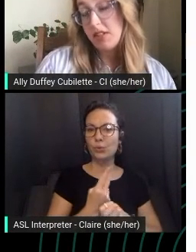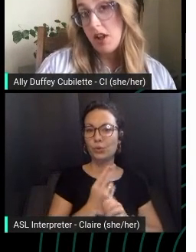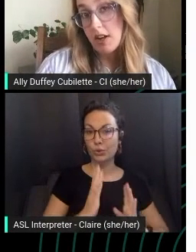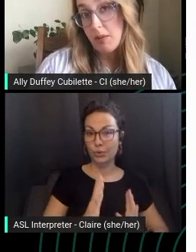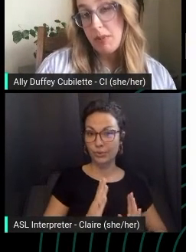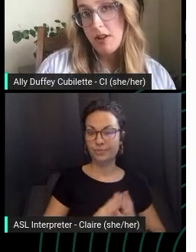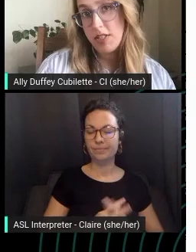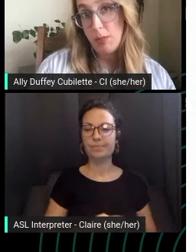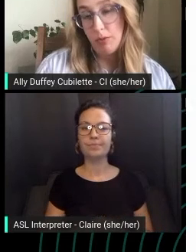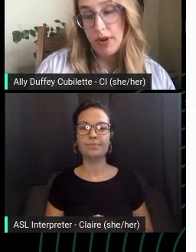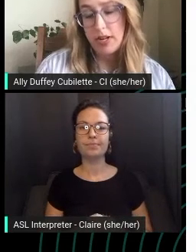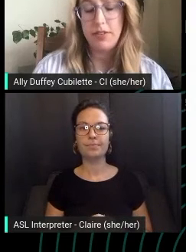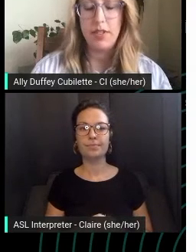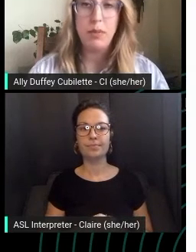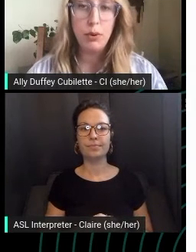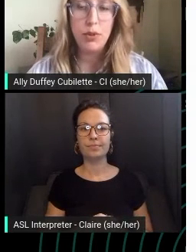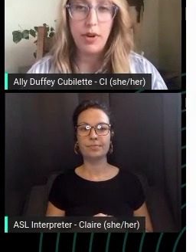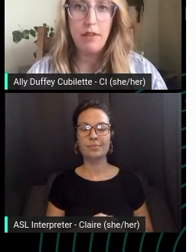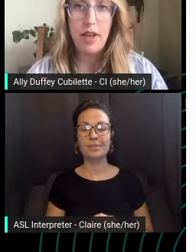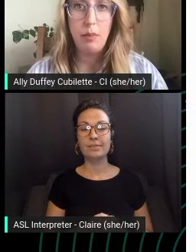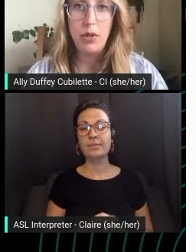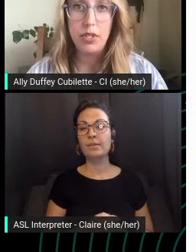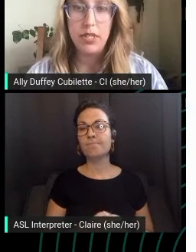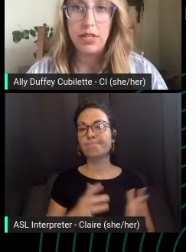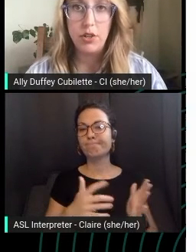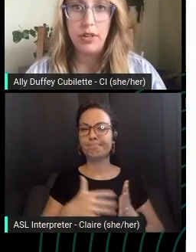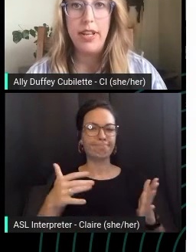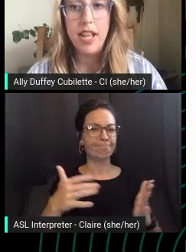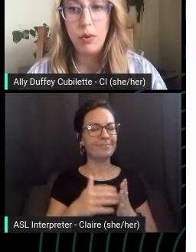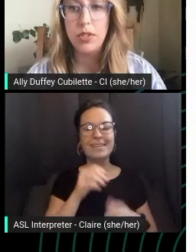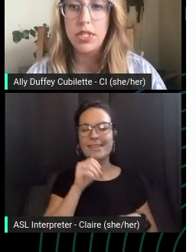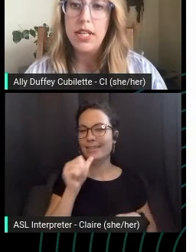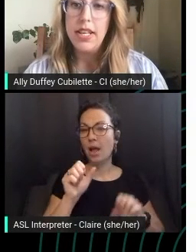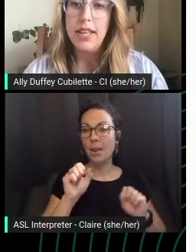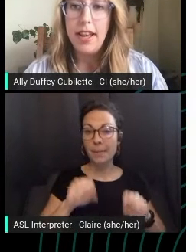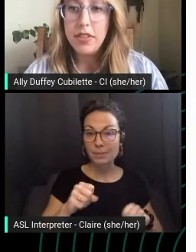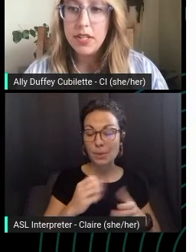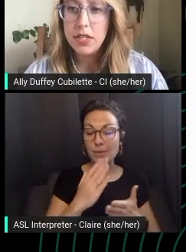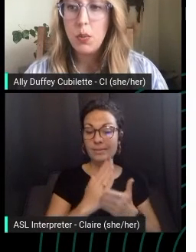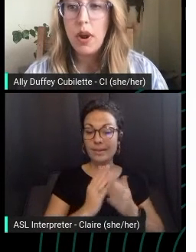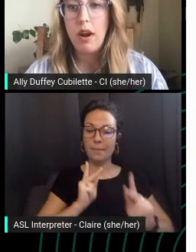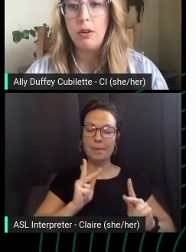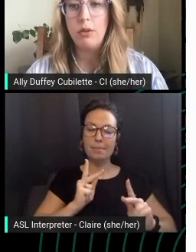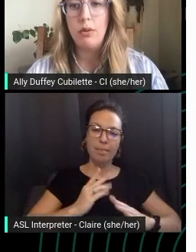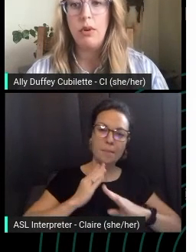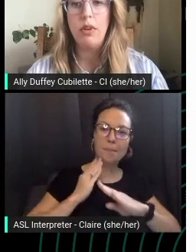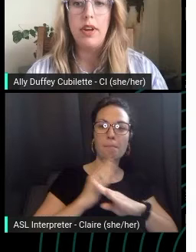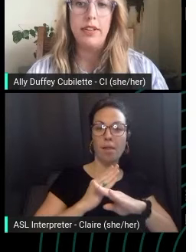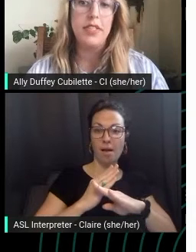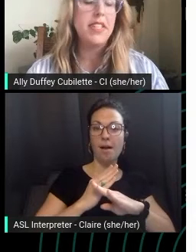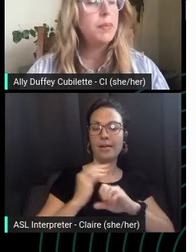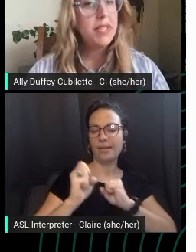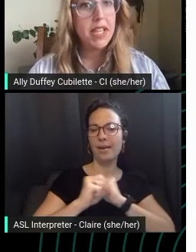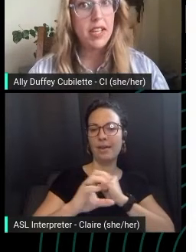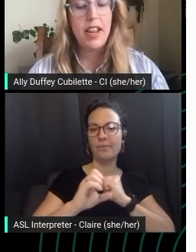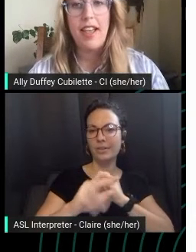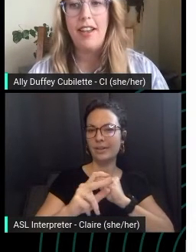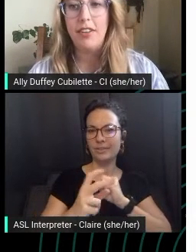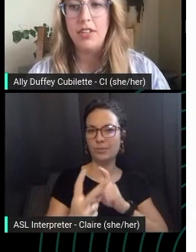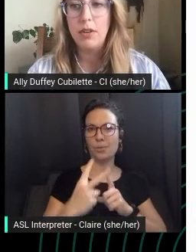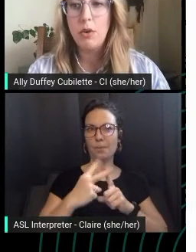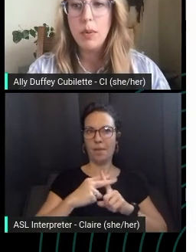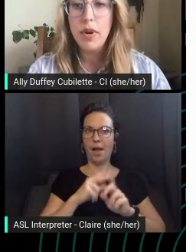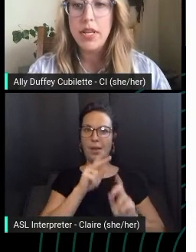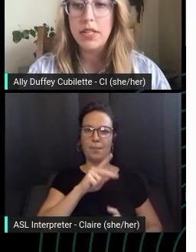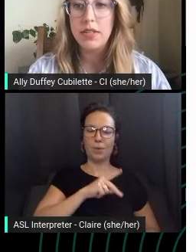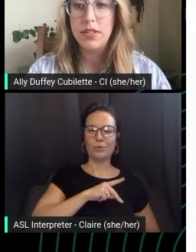Sometimes that's not going to be possible, right? Some people don't have ad personalization enabled. And this is where Google steps in